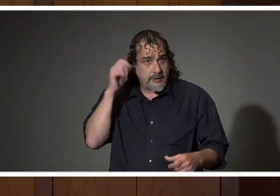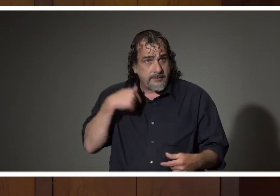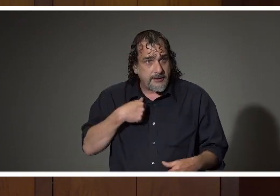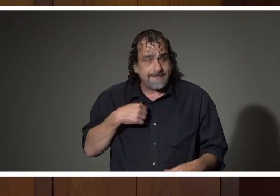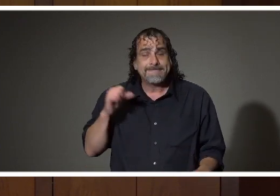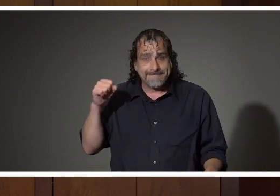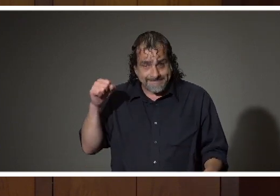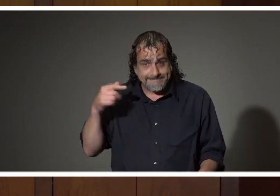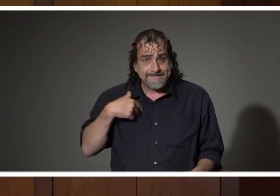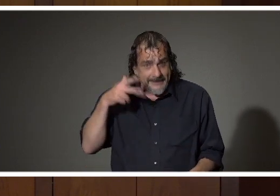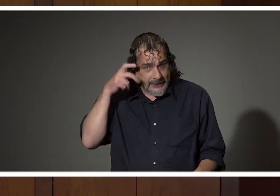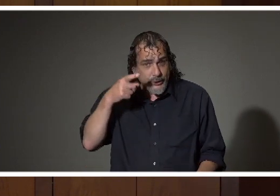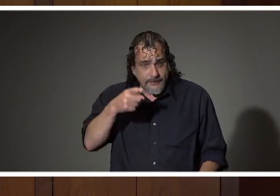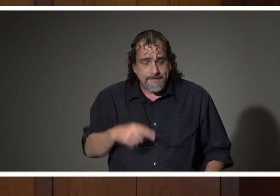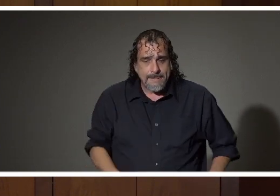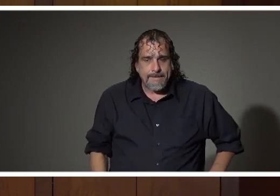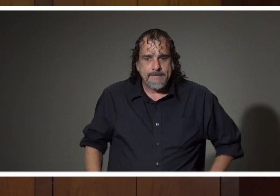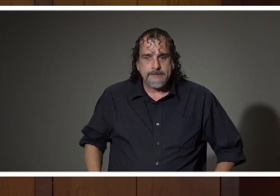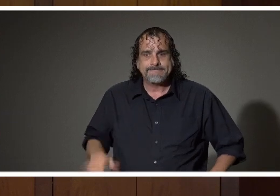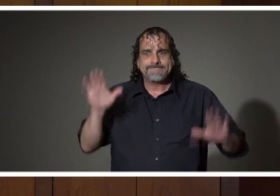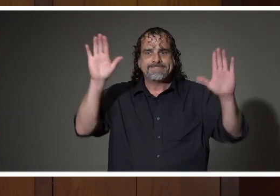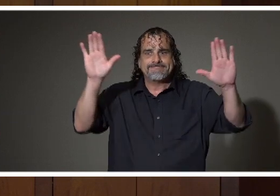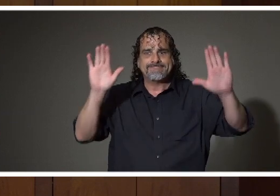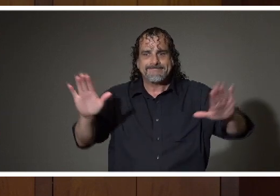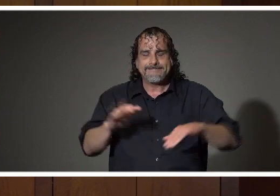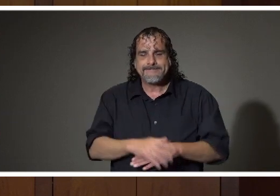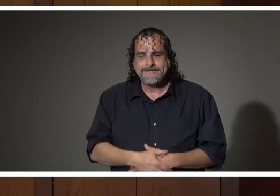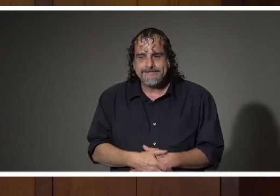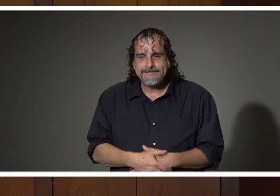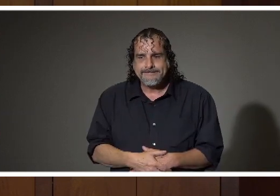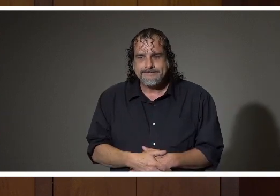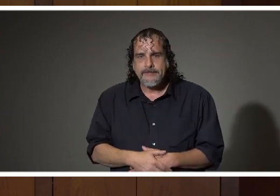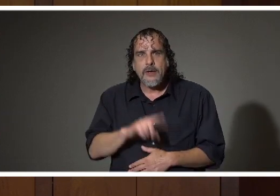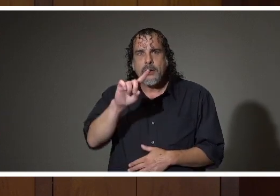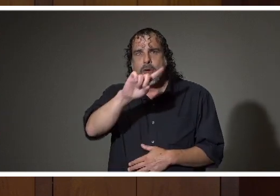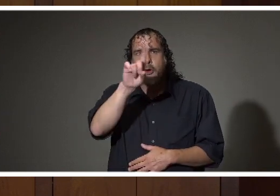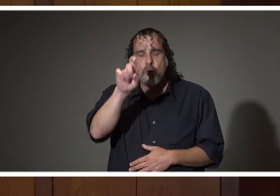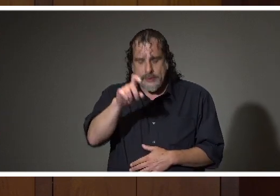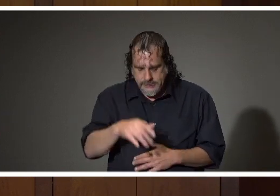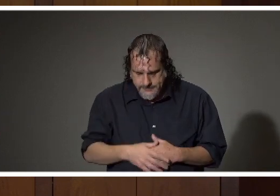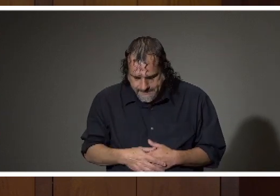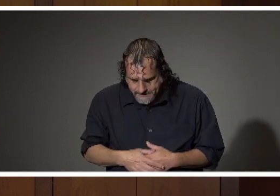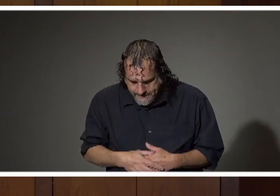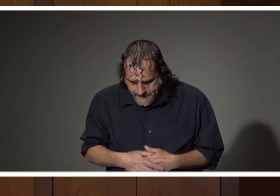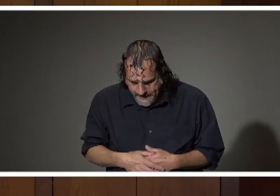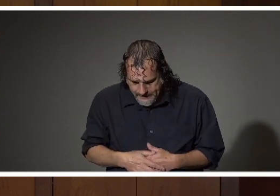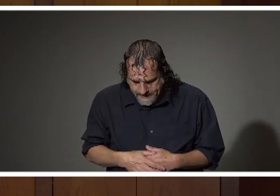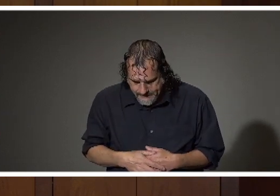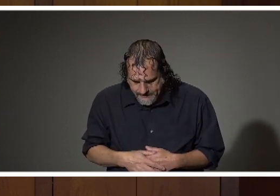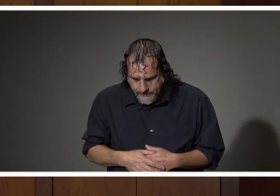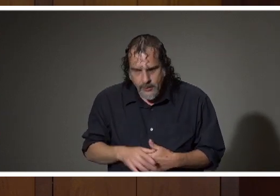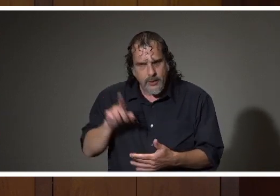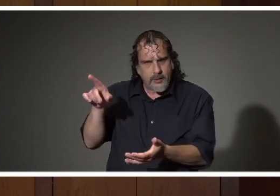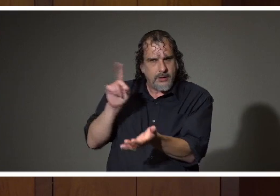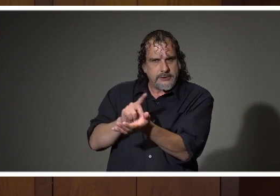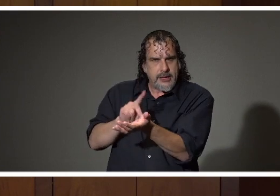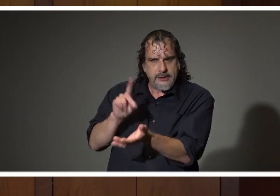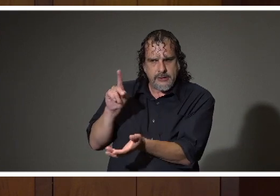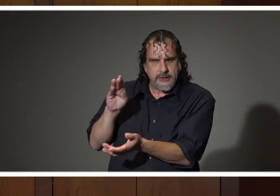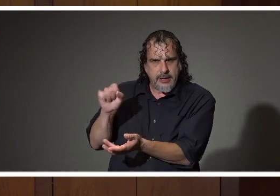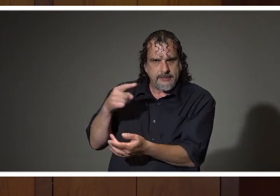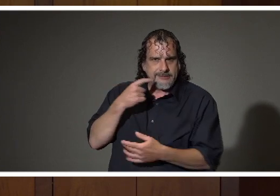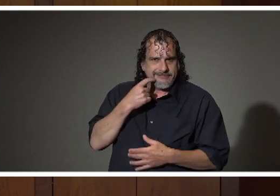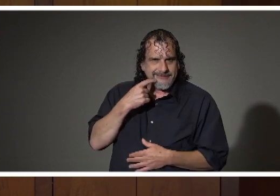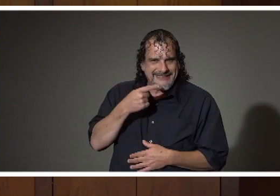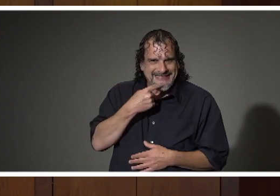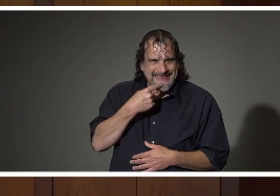can. Okay, awesome. Question here. So According to what Dr. Dobbs has just said and what